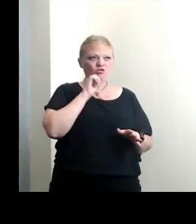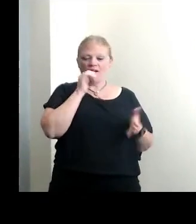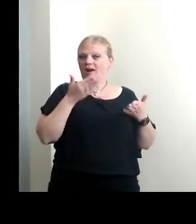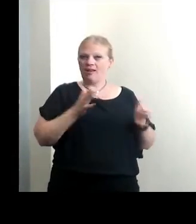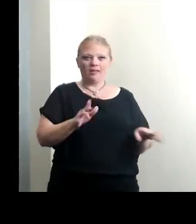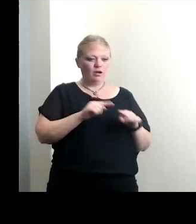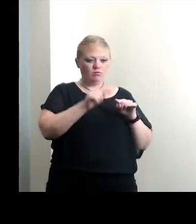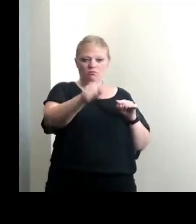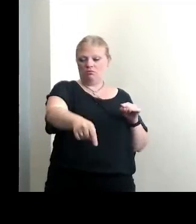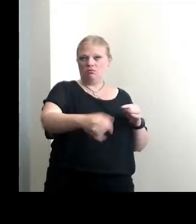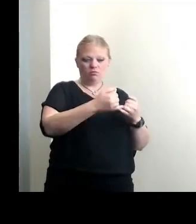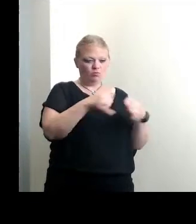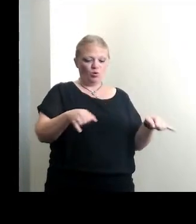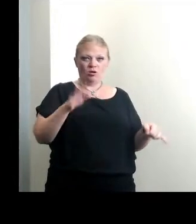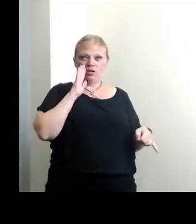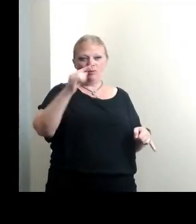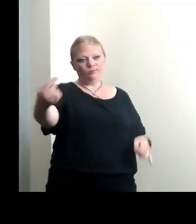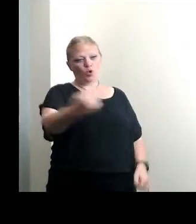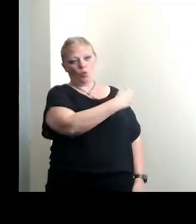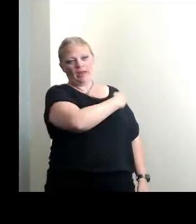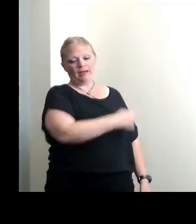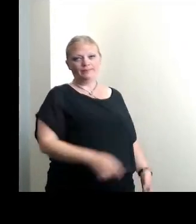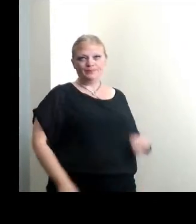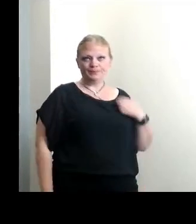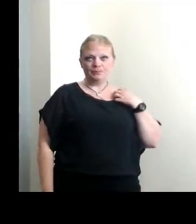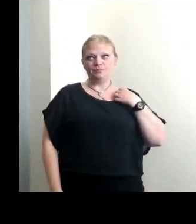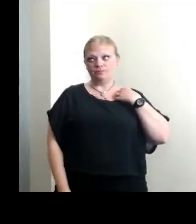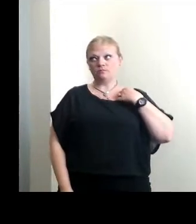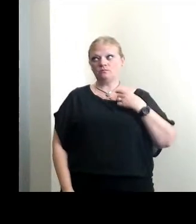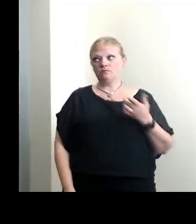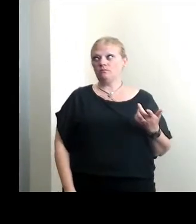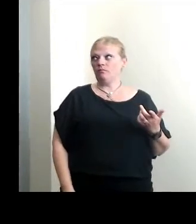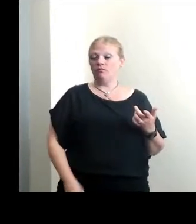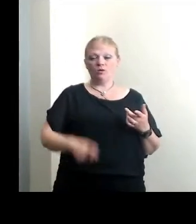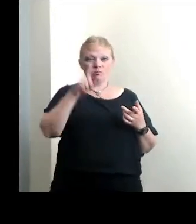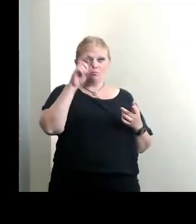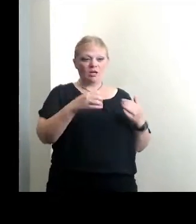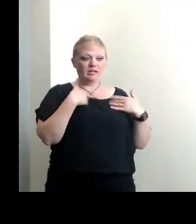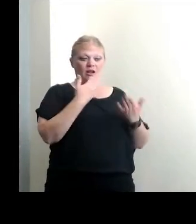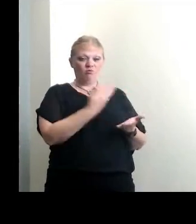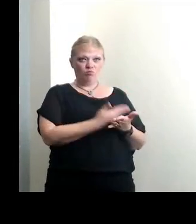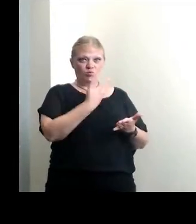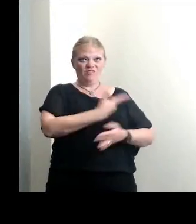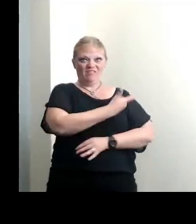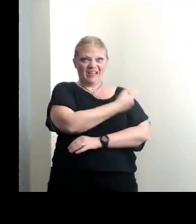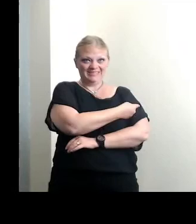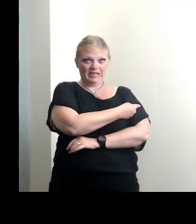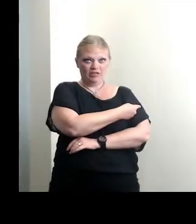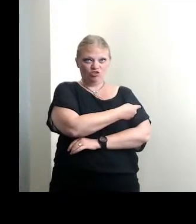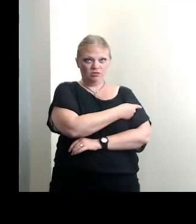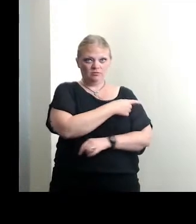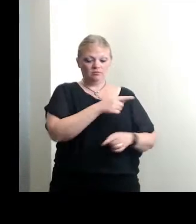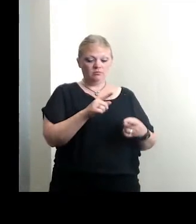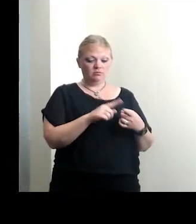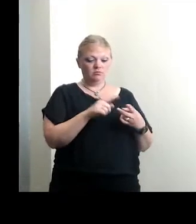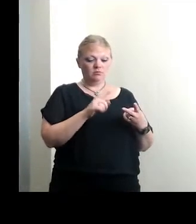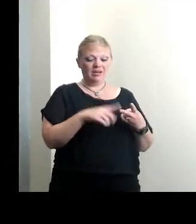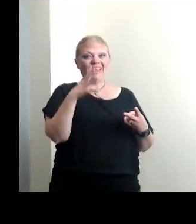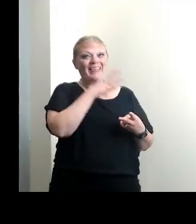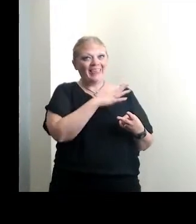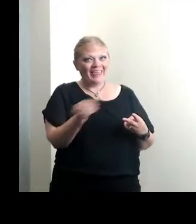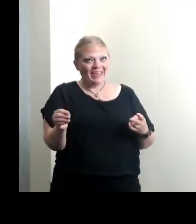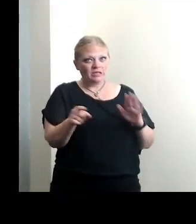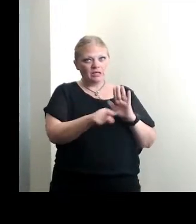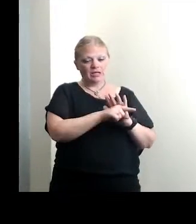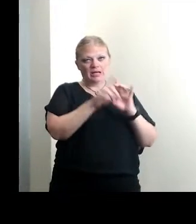across the border. You'll get turned around. So you have to have proof of vaccination, and you have